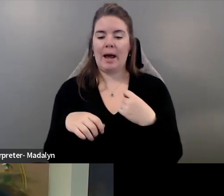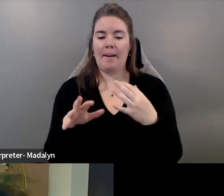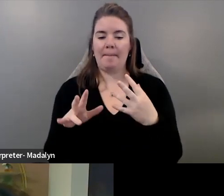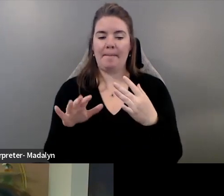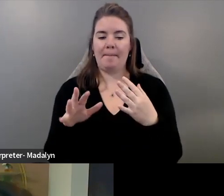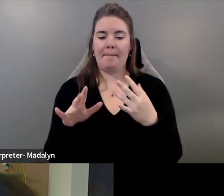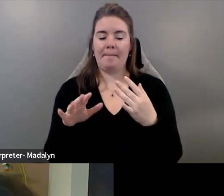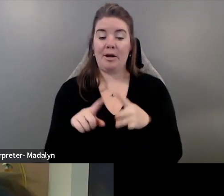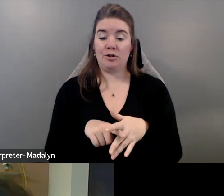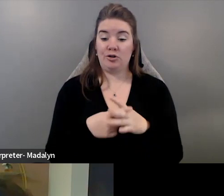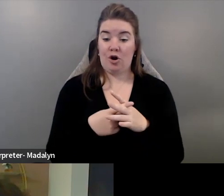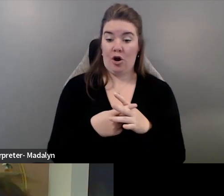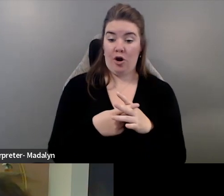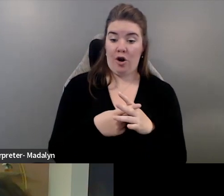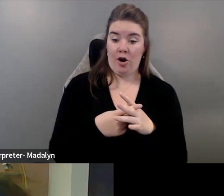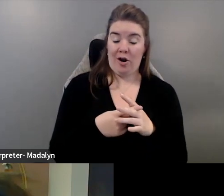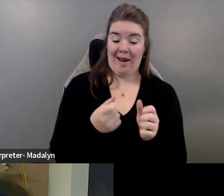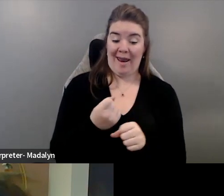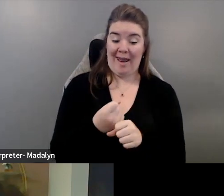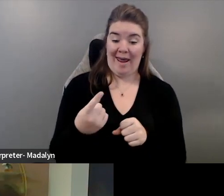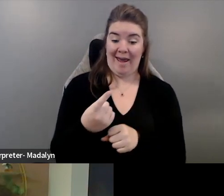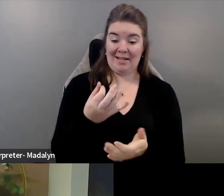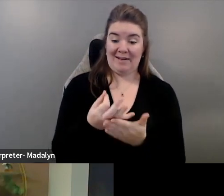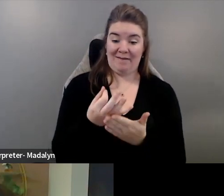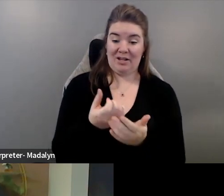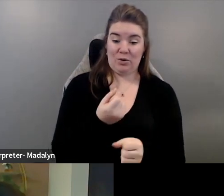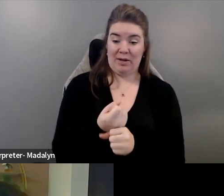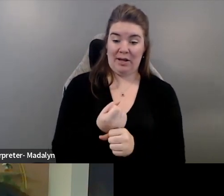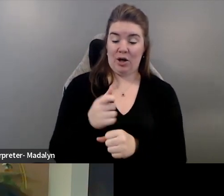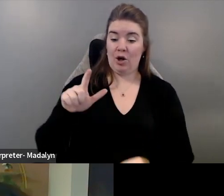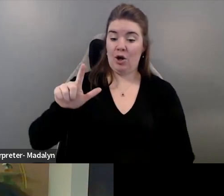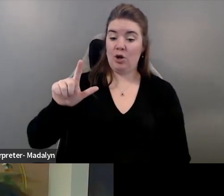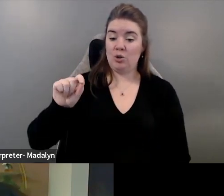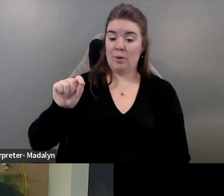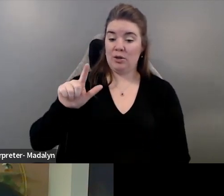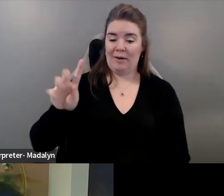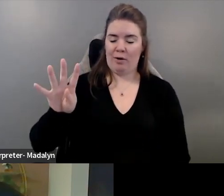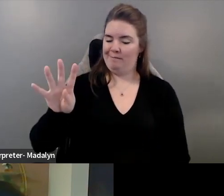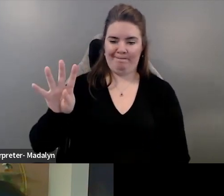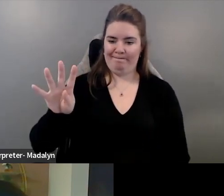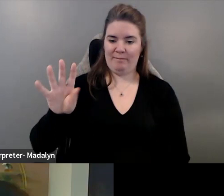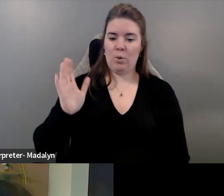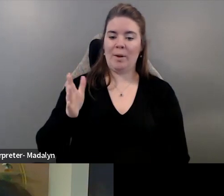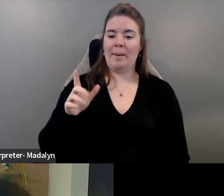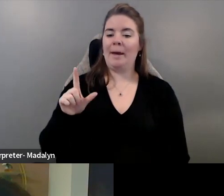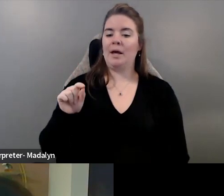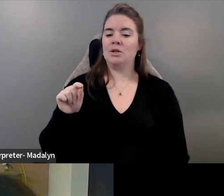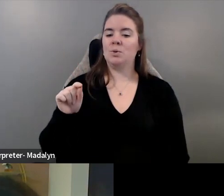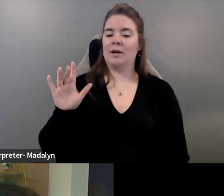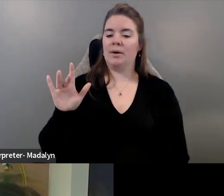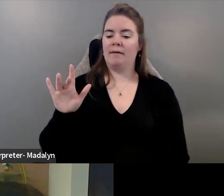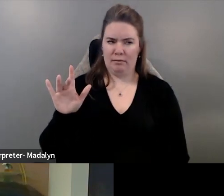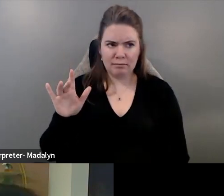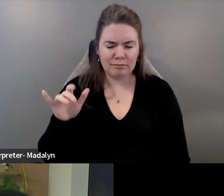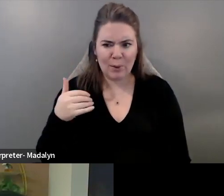spill starting next fiscal year, which would have been 2024, it'll be 2025. Doesn't that sound